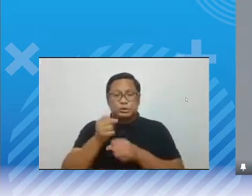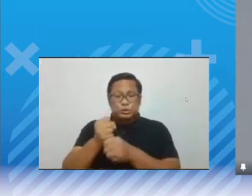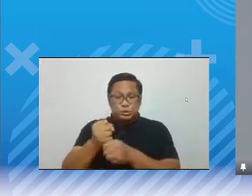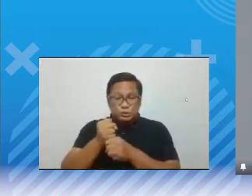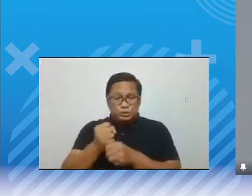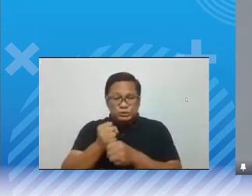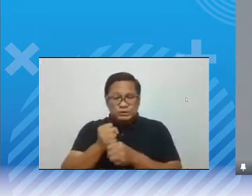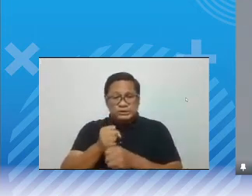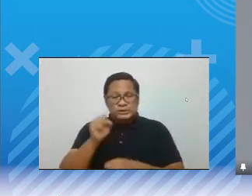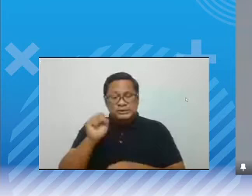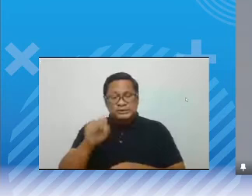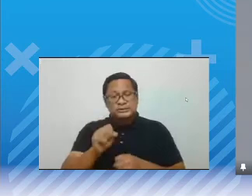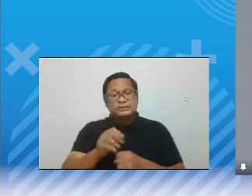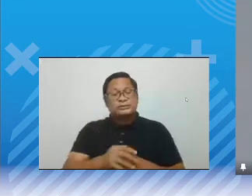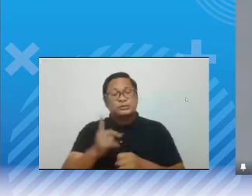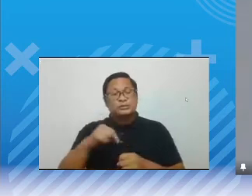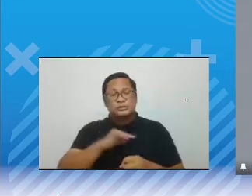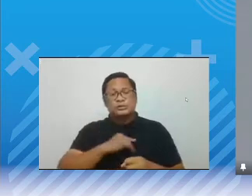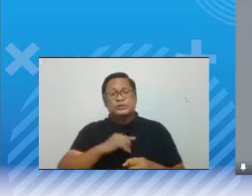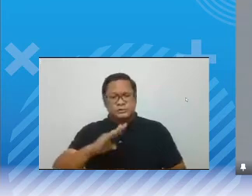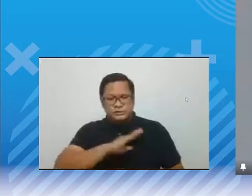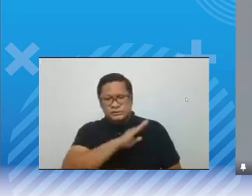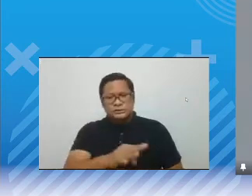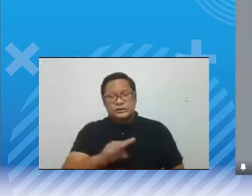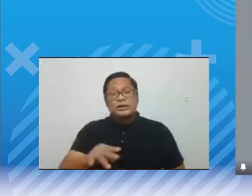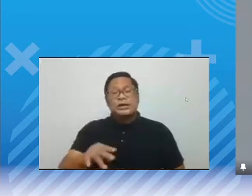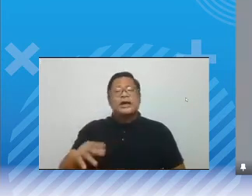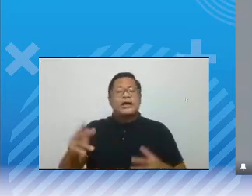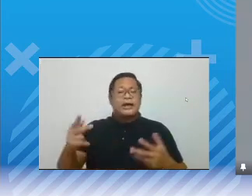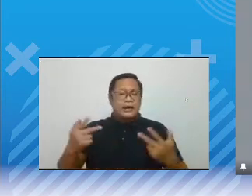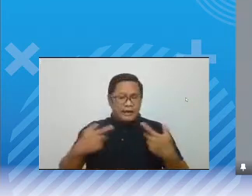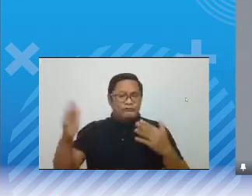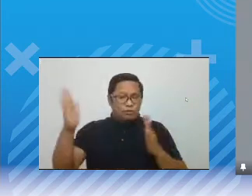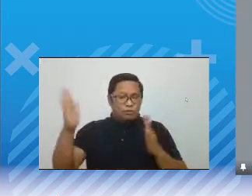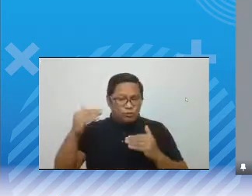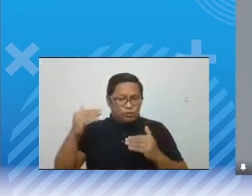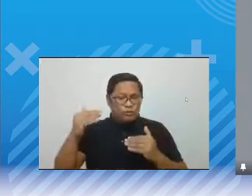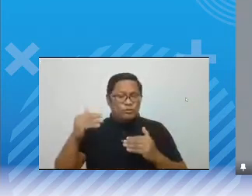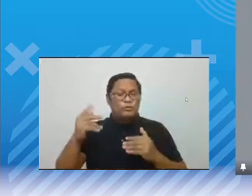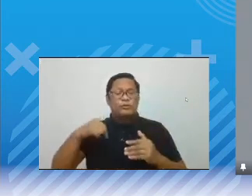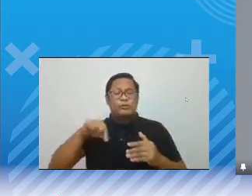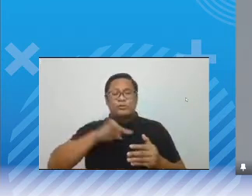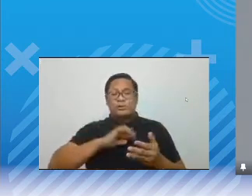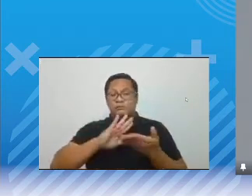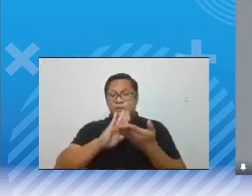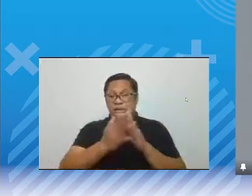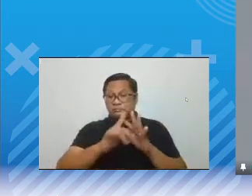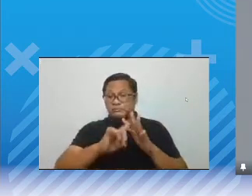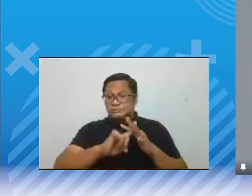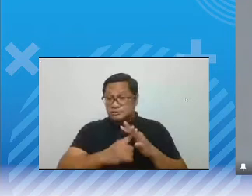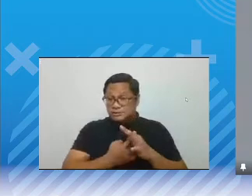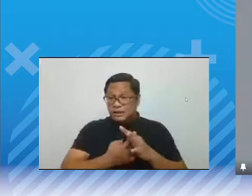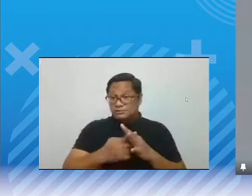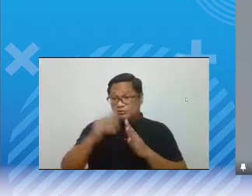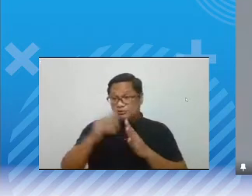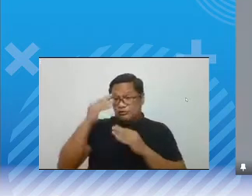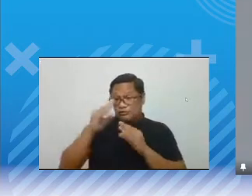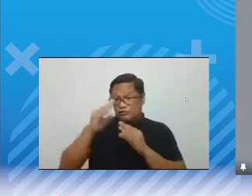So we take courage, we live in hope, and we become source of hope, not just